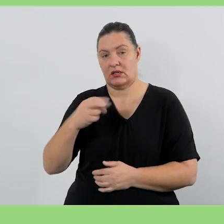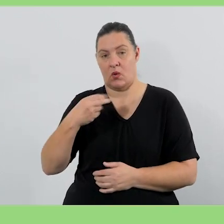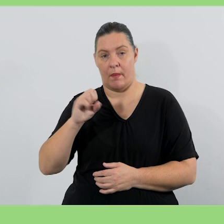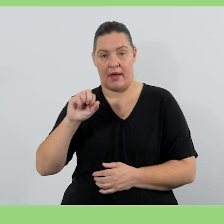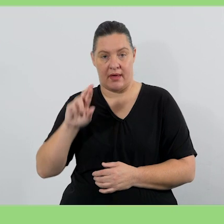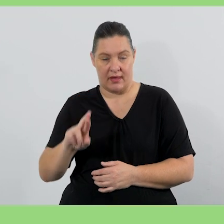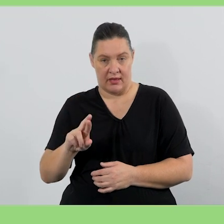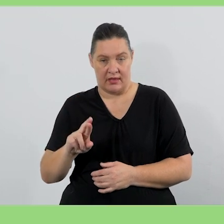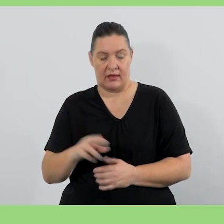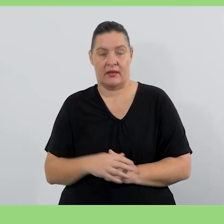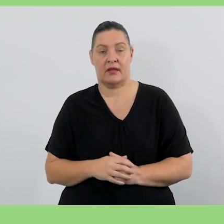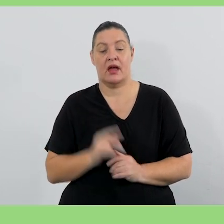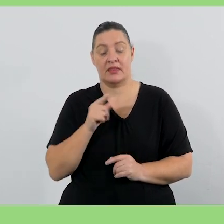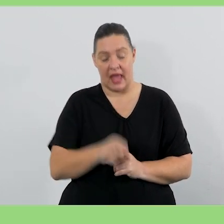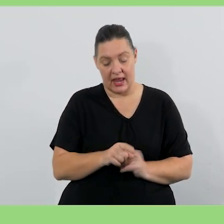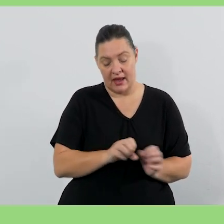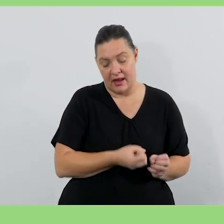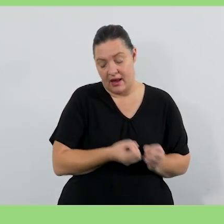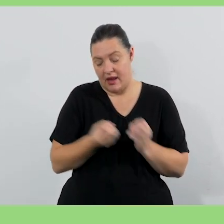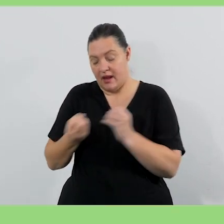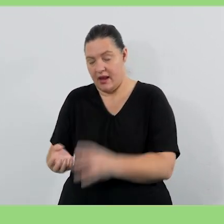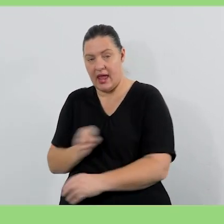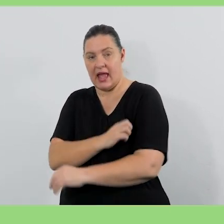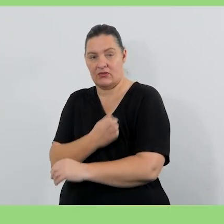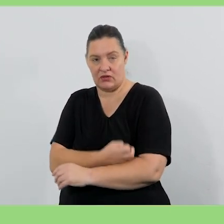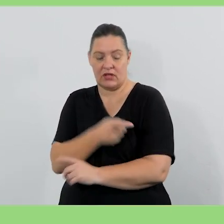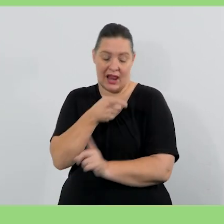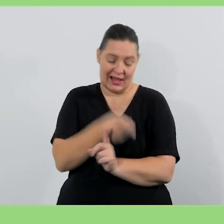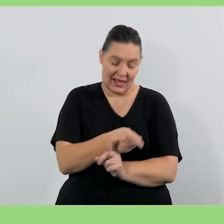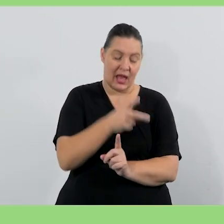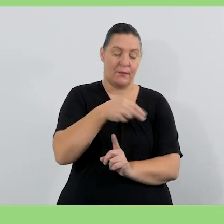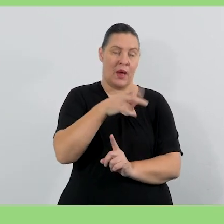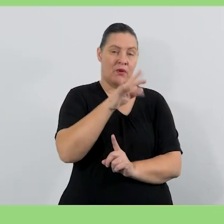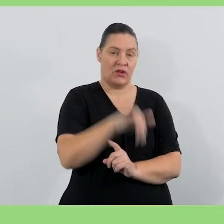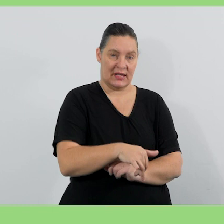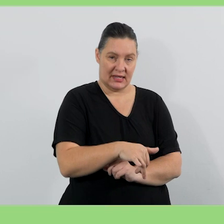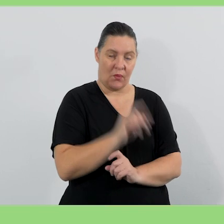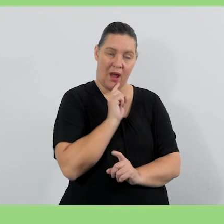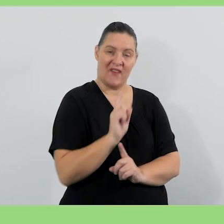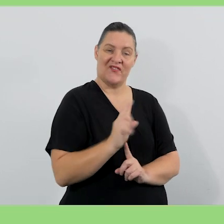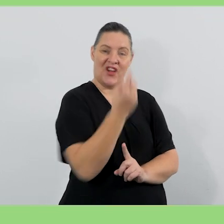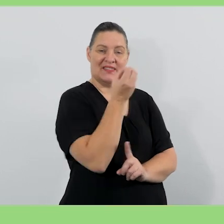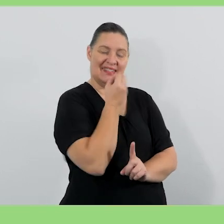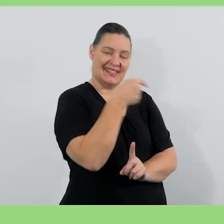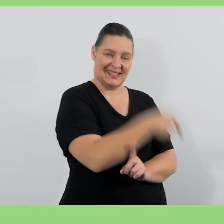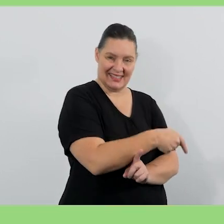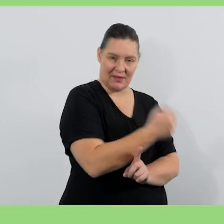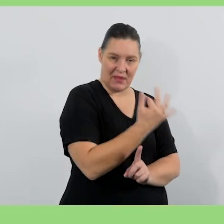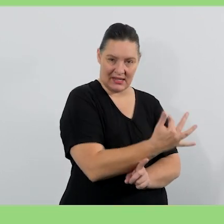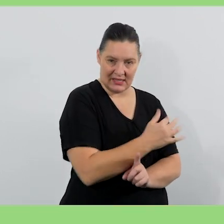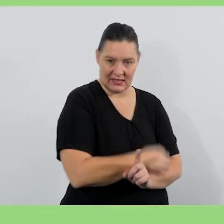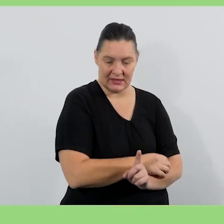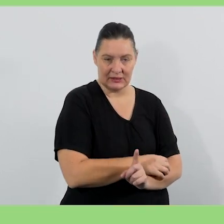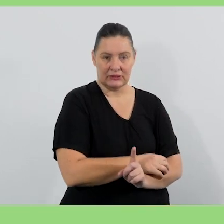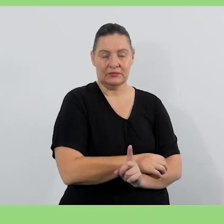grasshopper, and then our grasshopper is our primary consumer because it is the first to eat